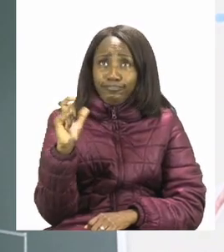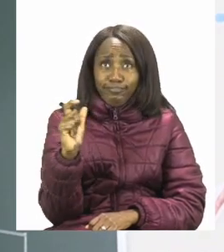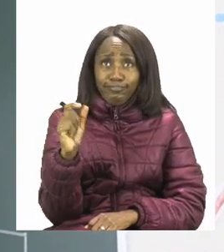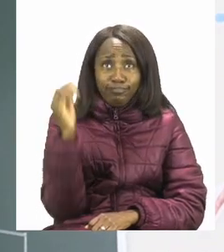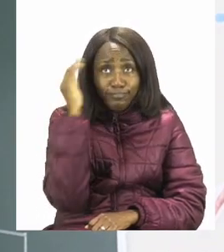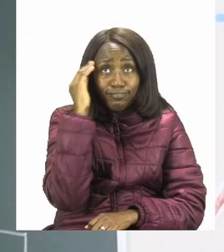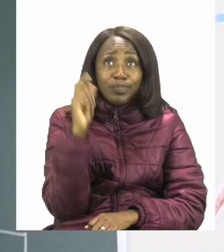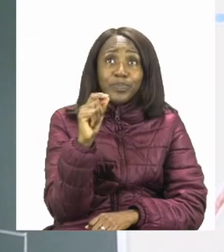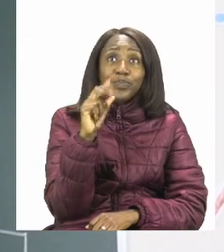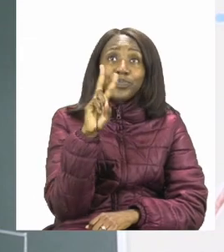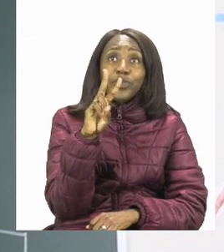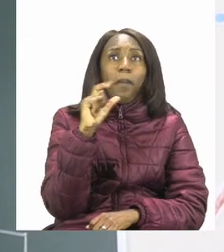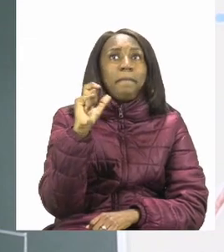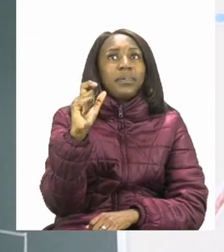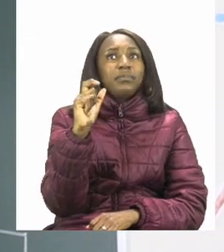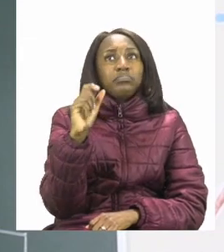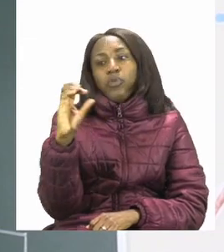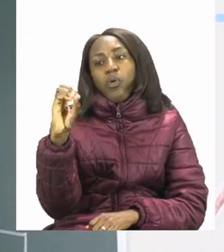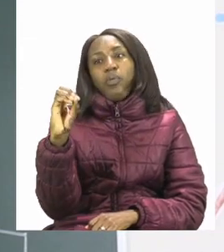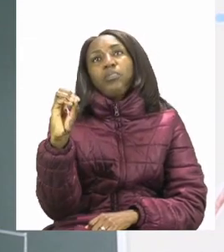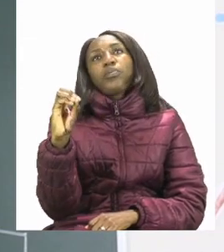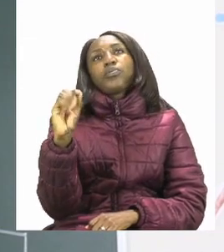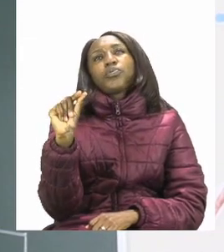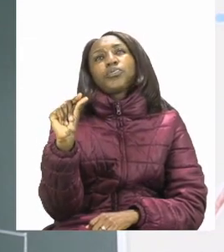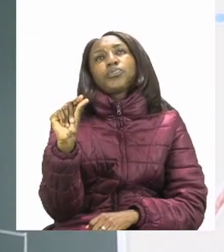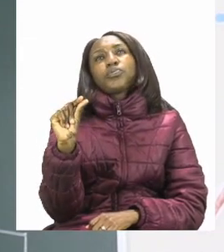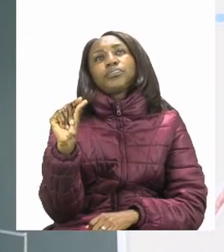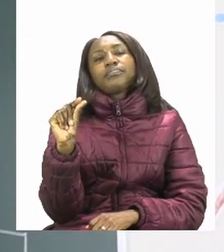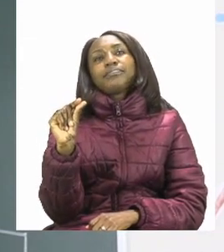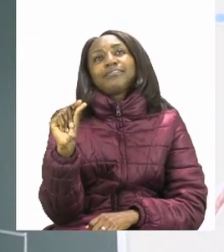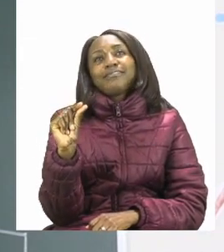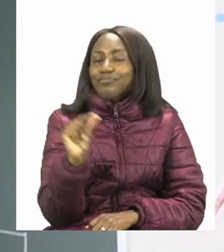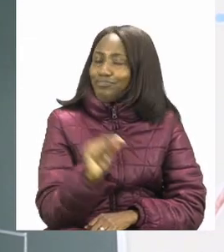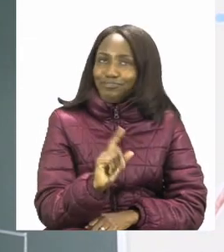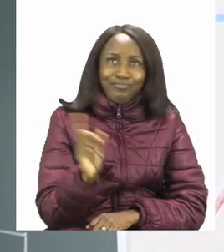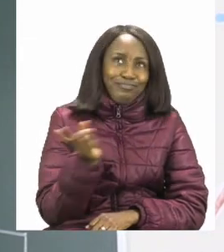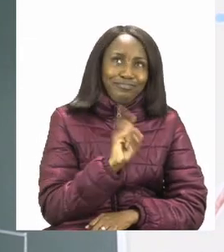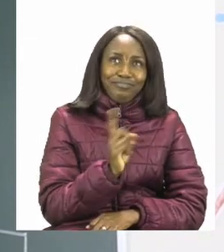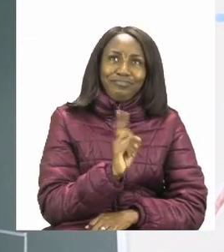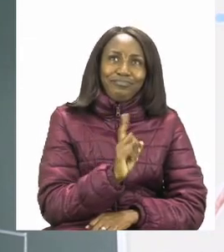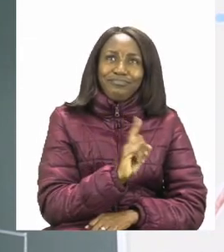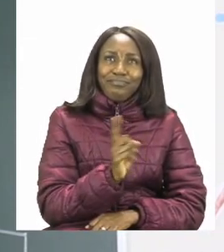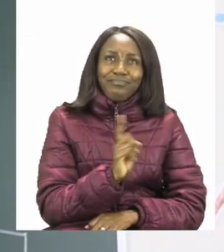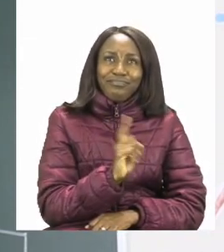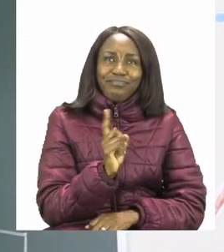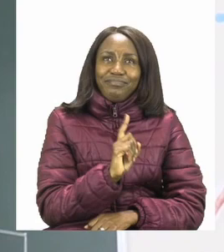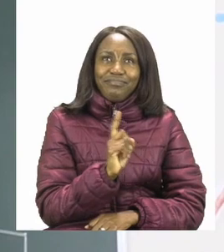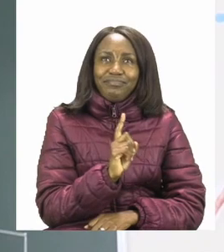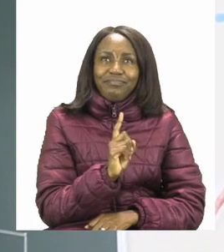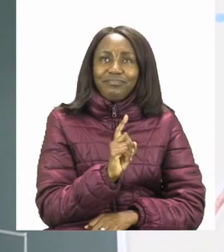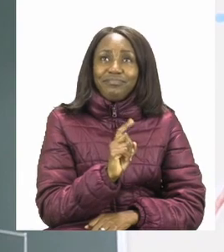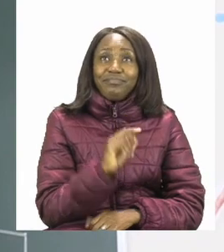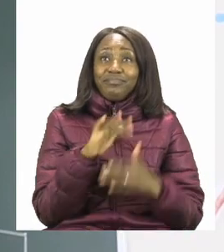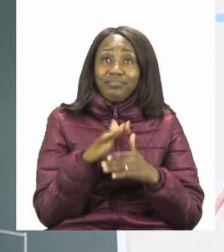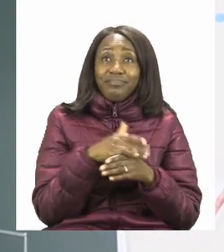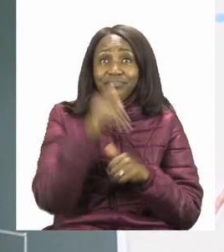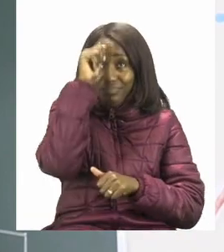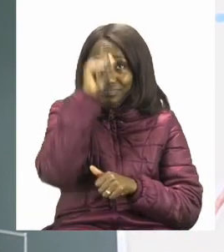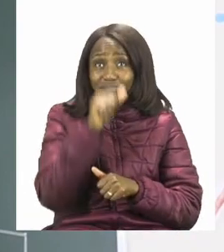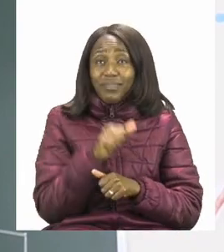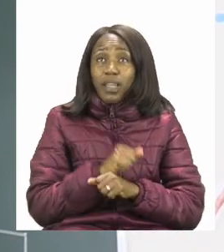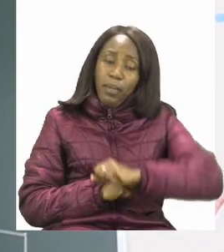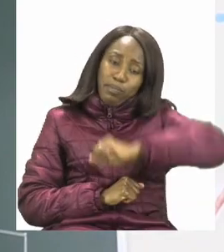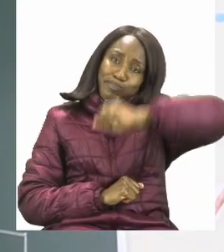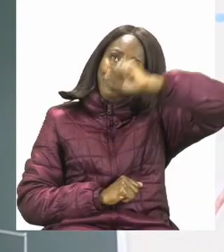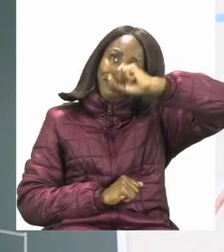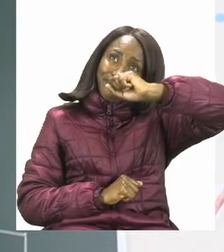that 2 is bigger than 0. And again, it can't be our answer because our crocodile wants